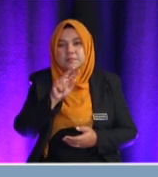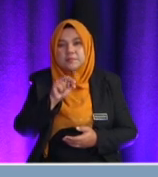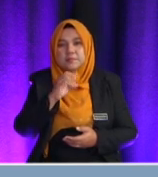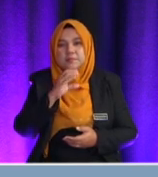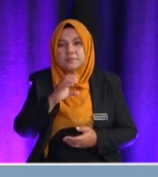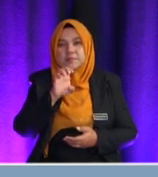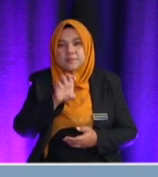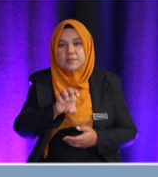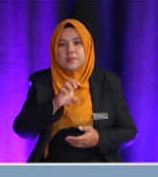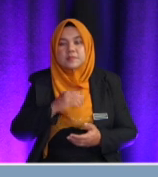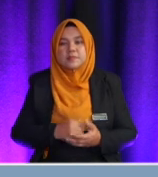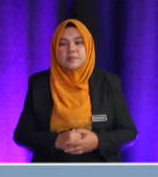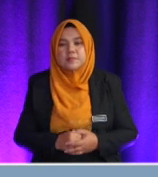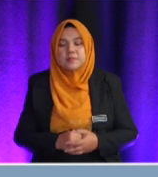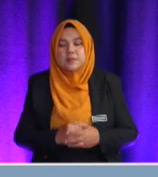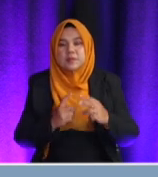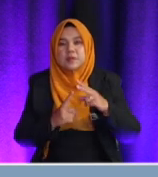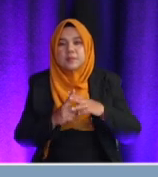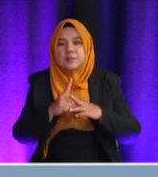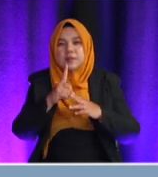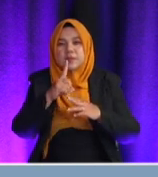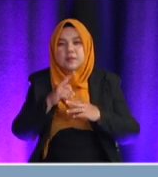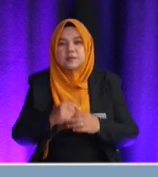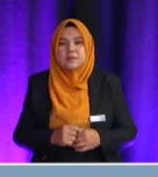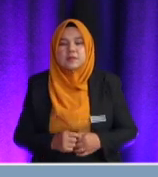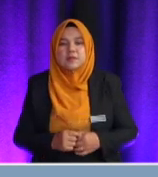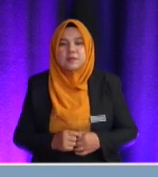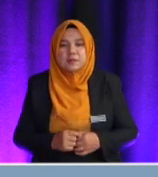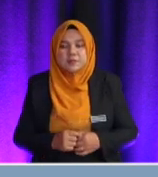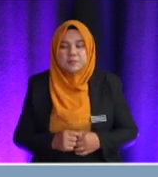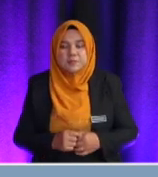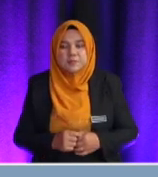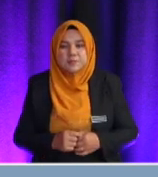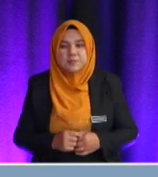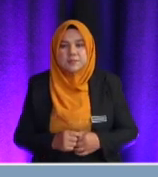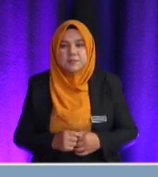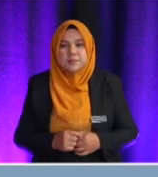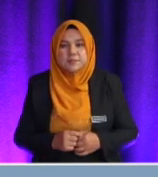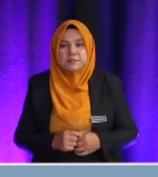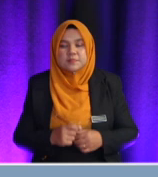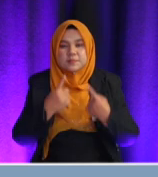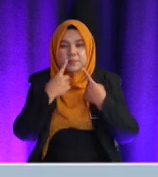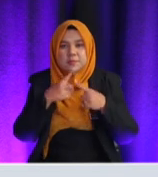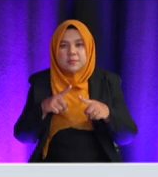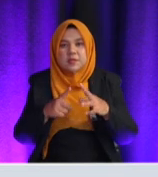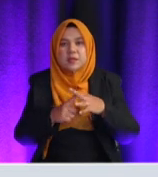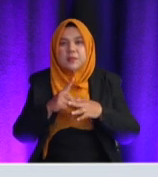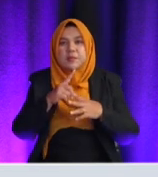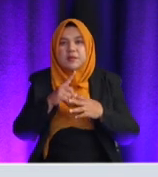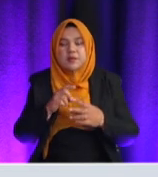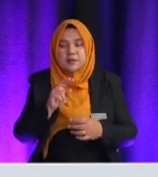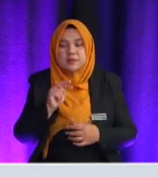A-P-P-E-A-R-A-N-C-E. You sure with your answer? Yes. Yes, okay. So the answer is